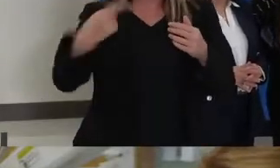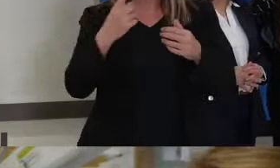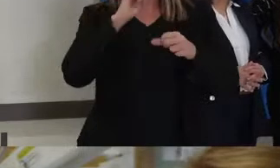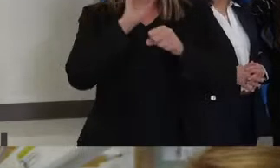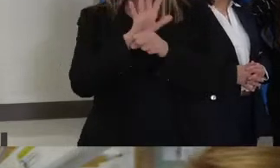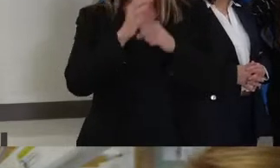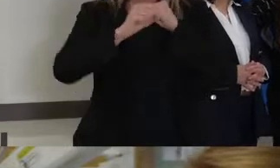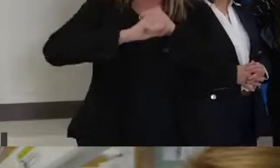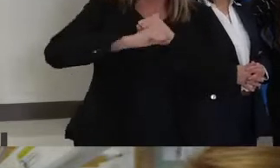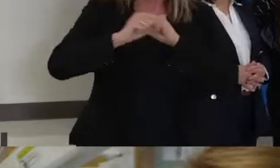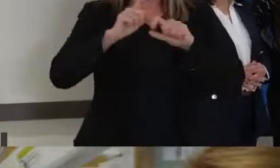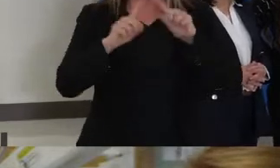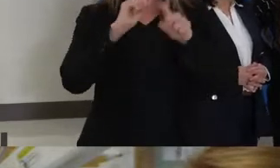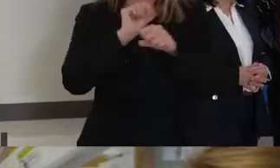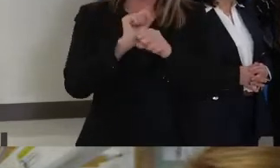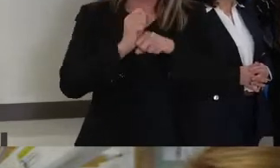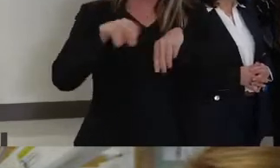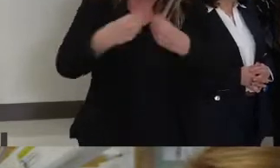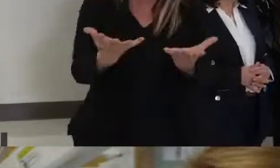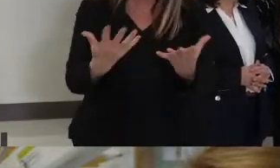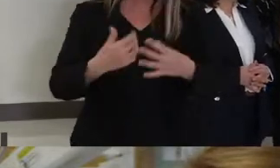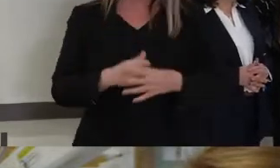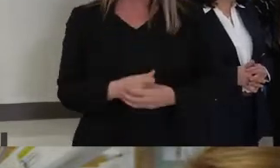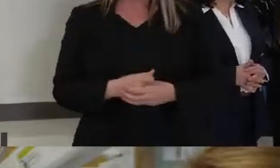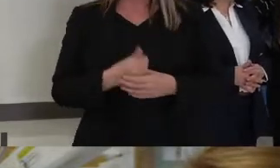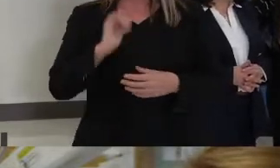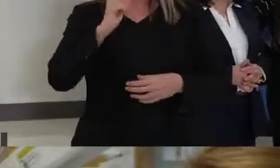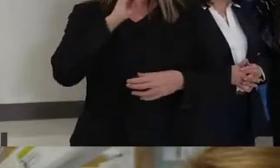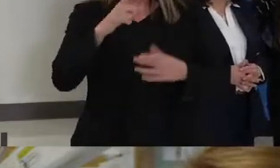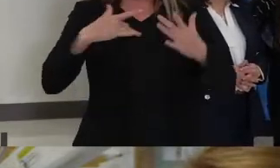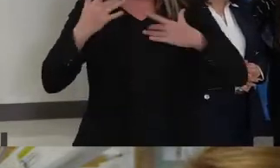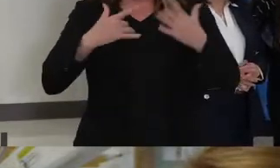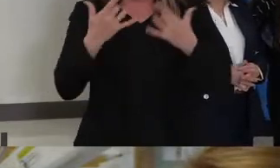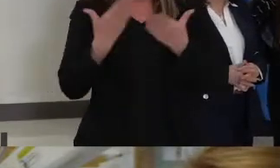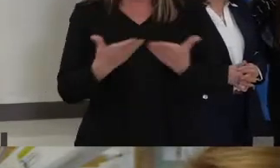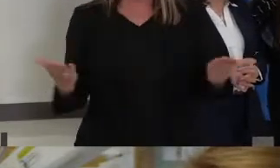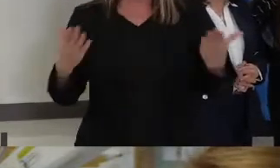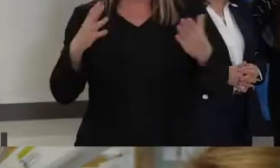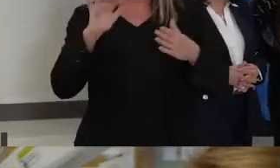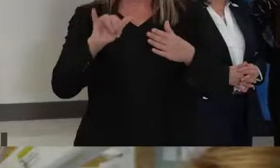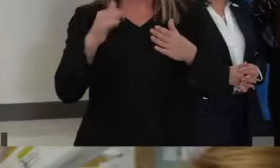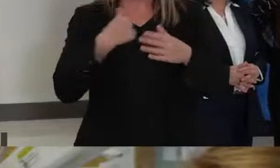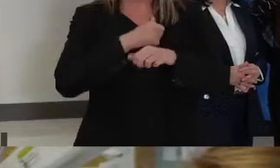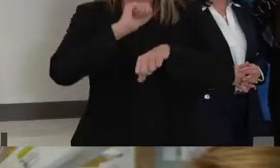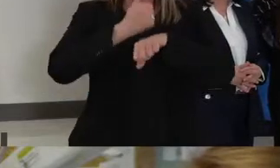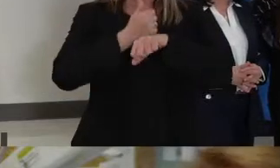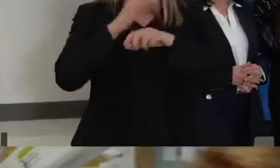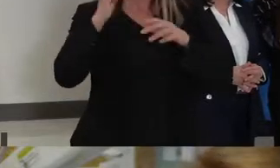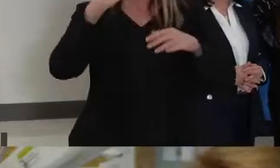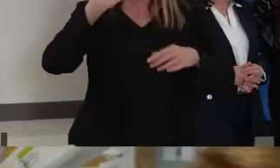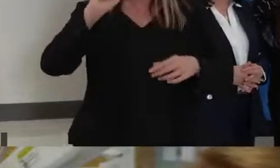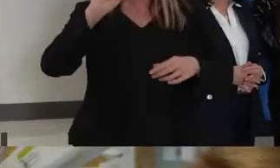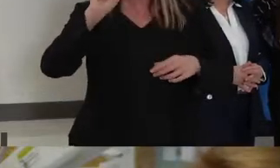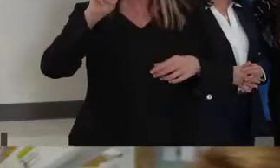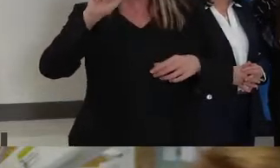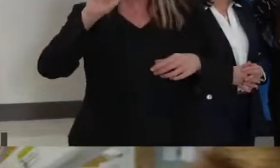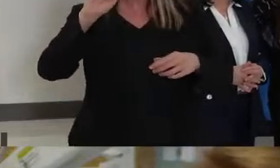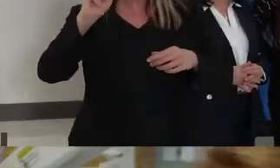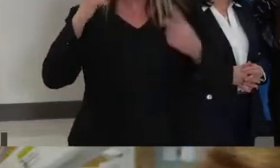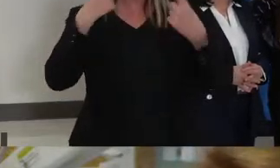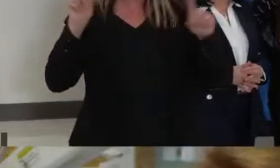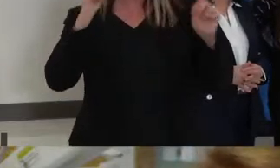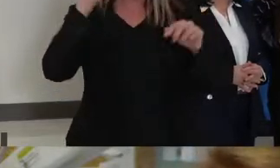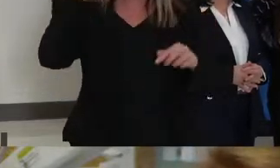but actually deliver. And there's some really exciting things that including the insulin announcement we made yesterday. That's a game